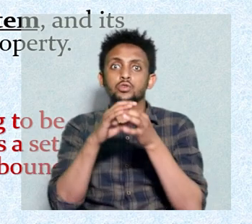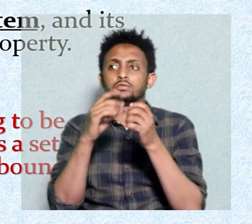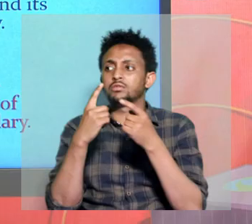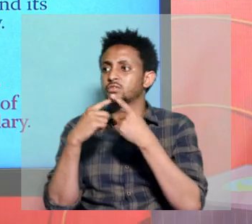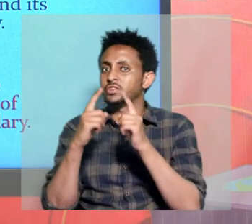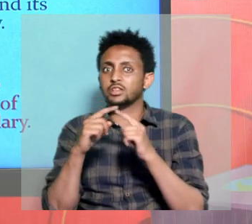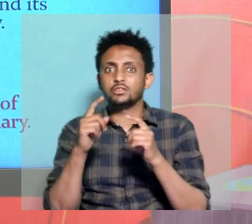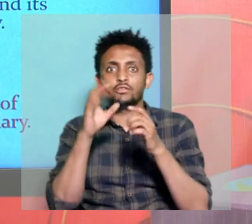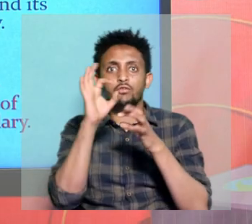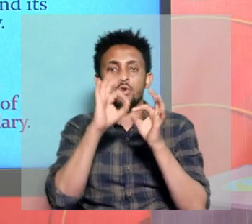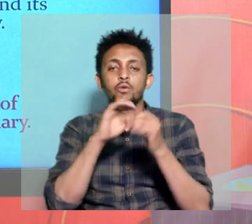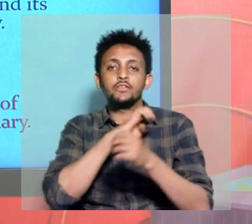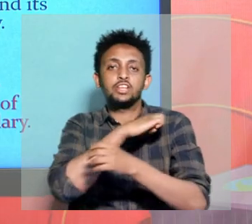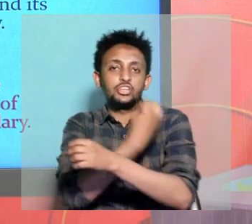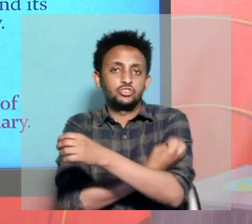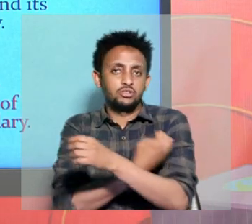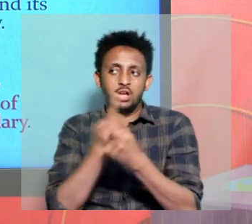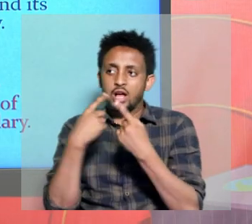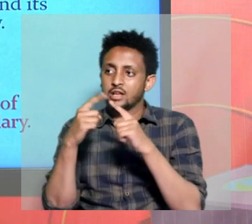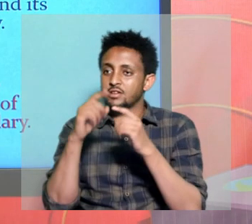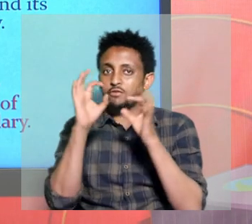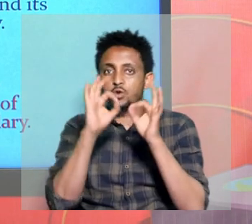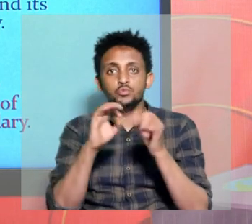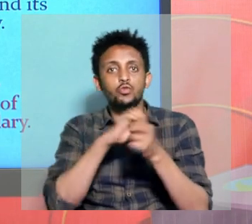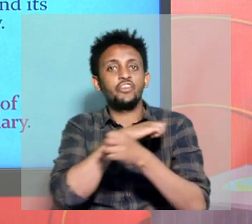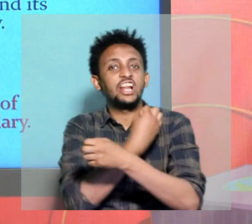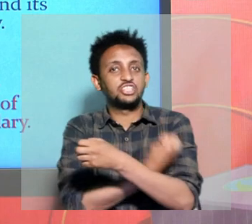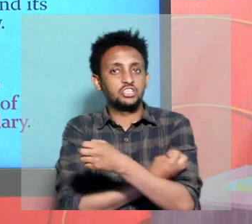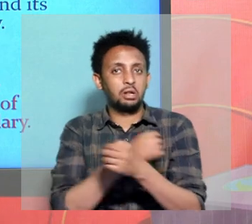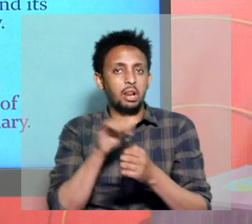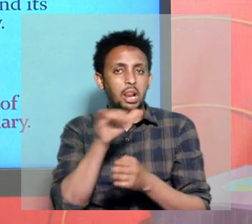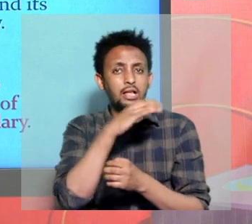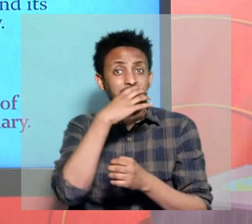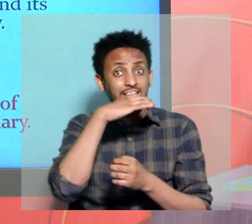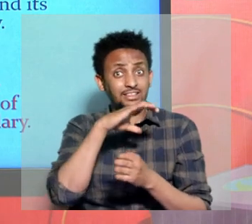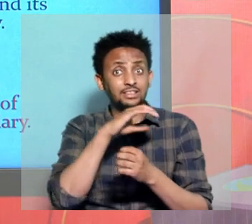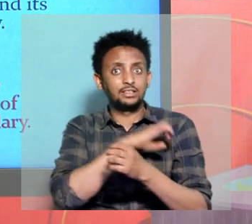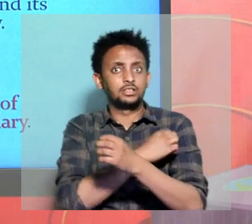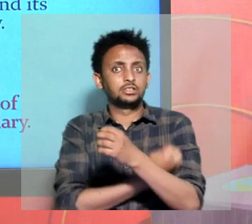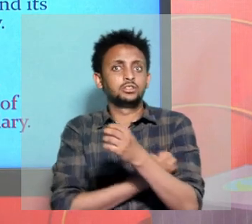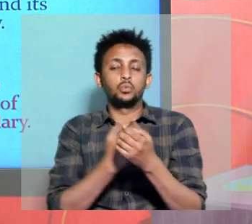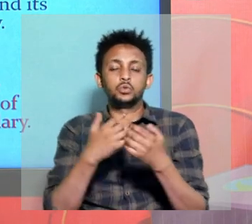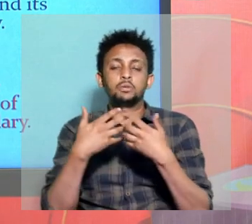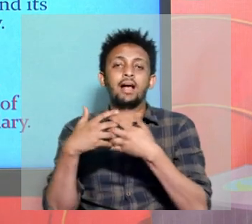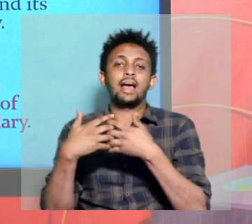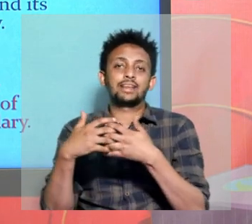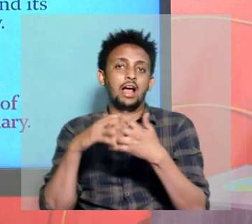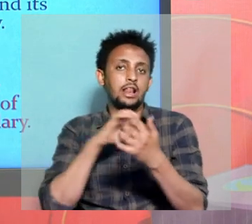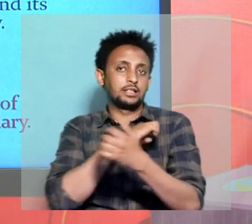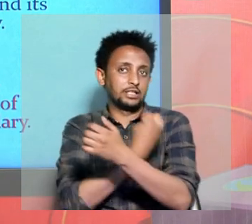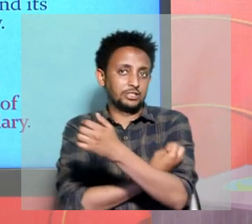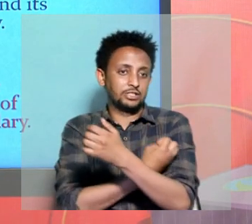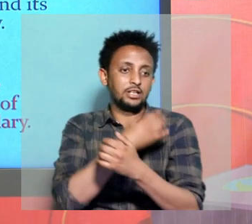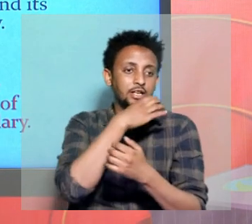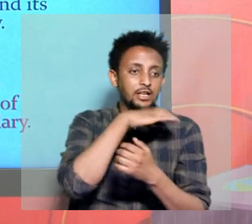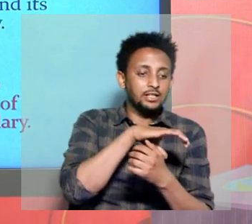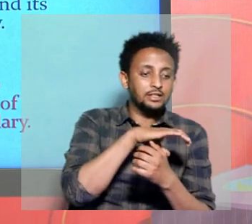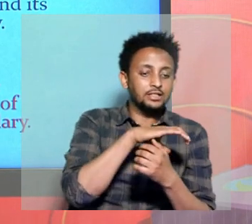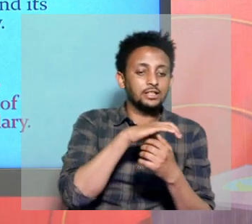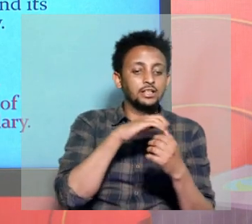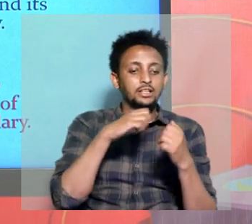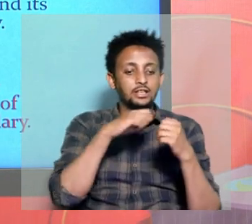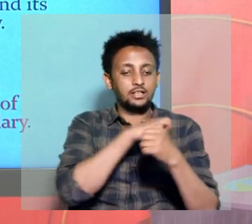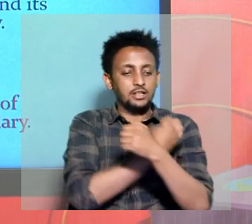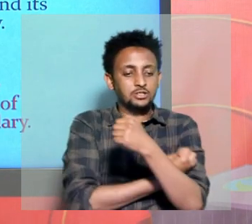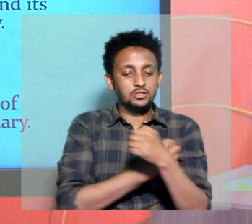forms of energies or other forms of energies, like heat energy associated with mechanical energy, heat energy associated